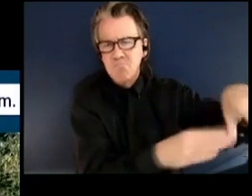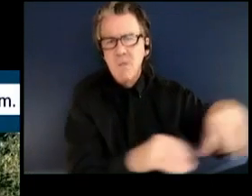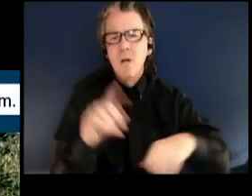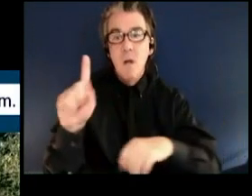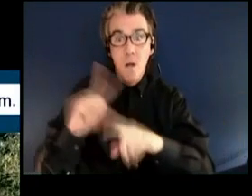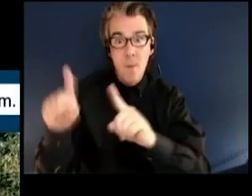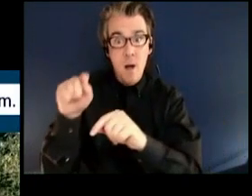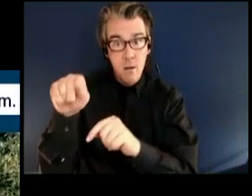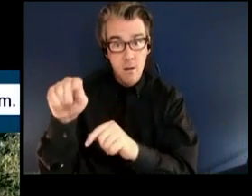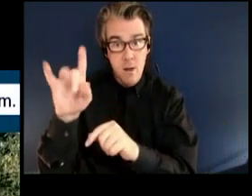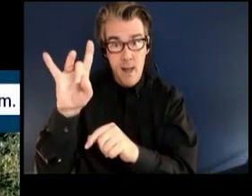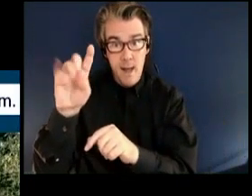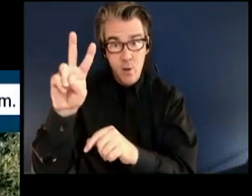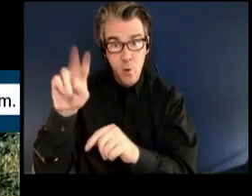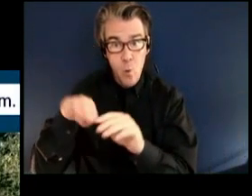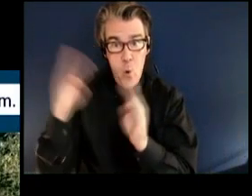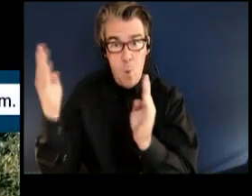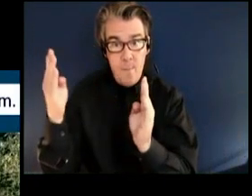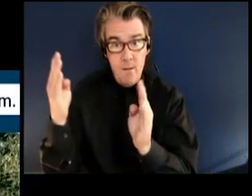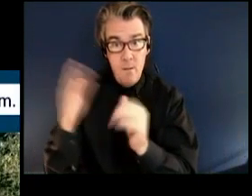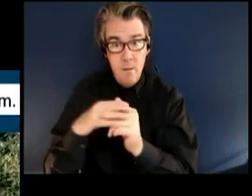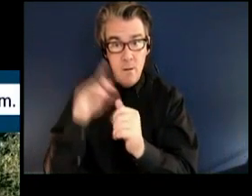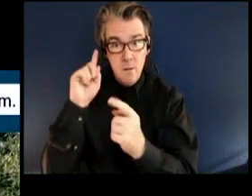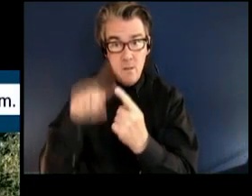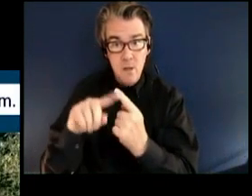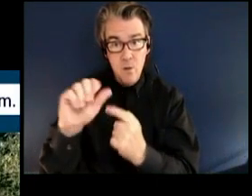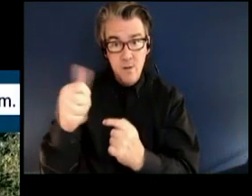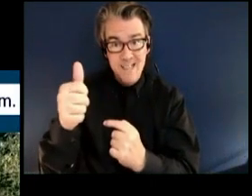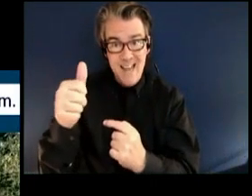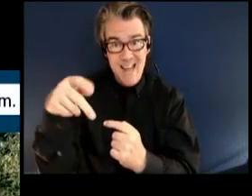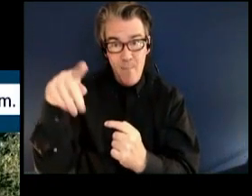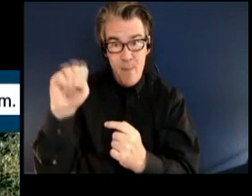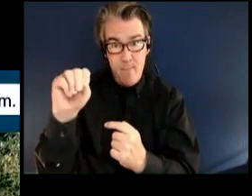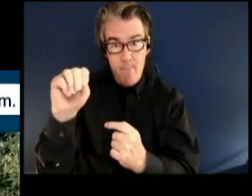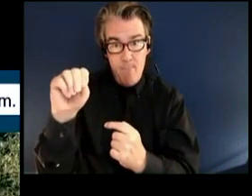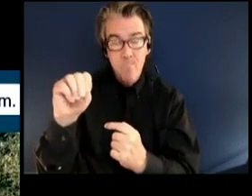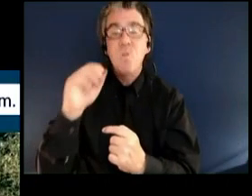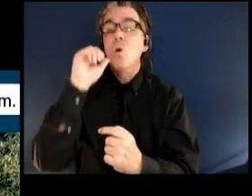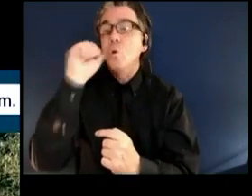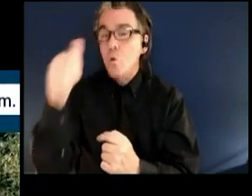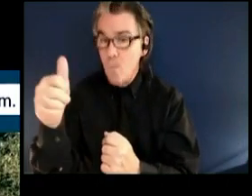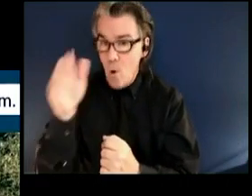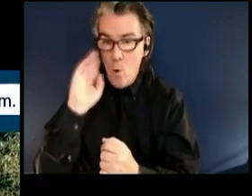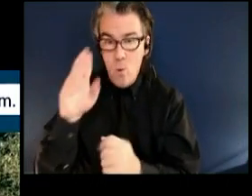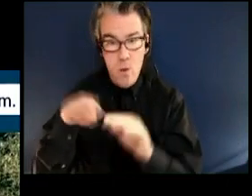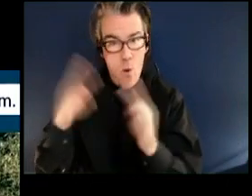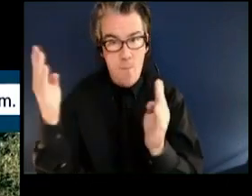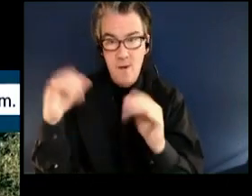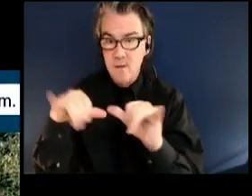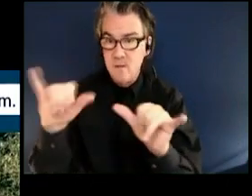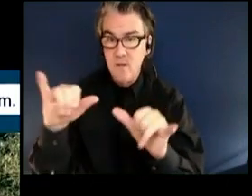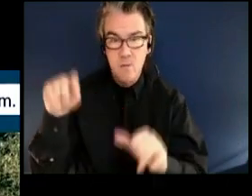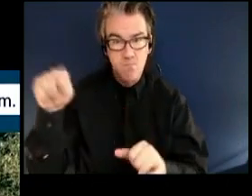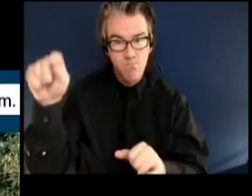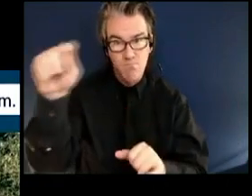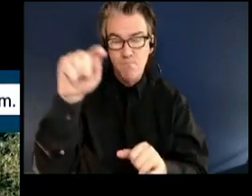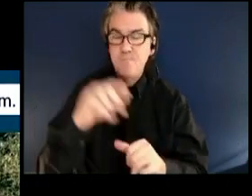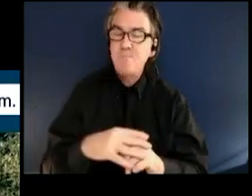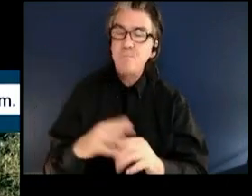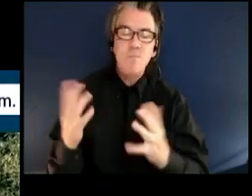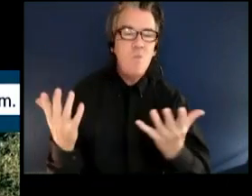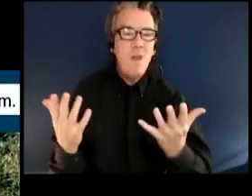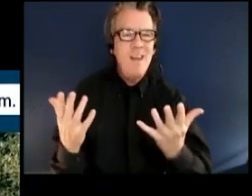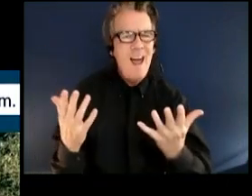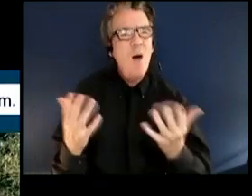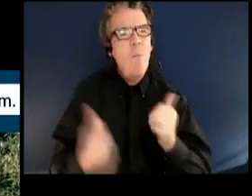the areas that are still impacted. So as Mark spoke about, we anticipate most of our customers being restored this evening, and we will